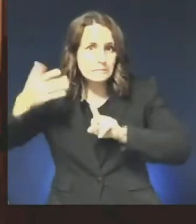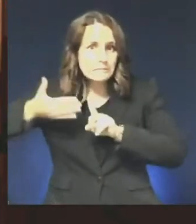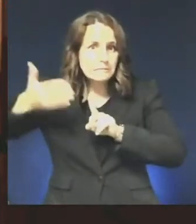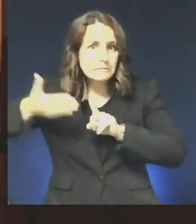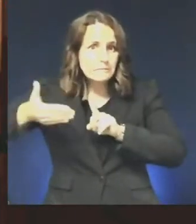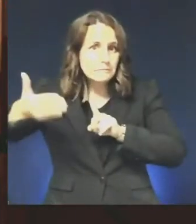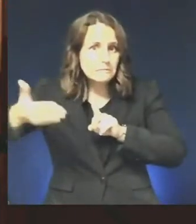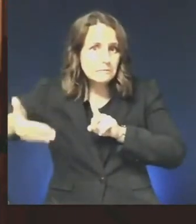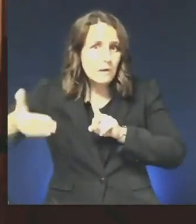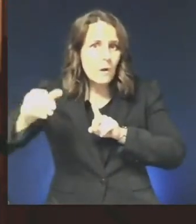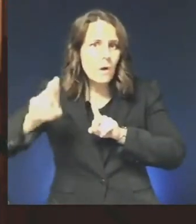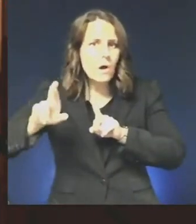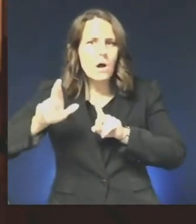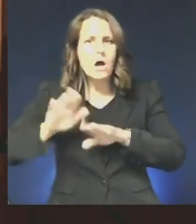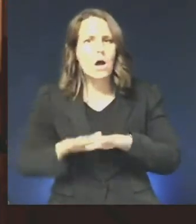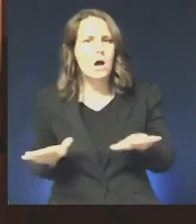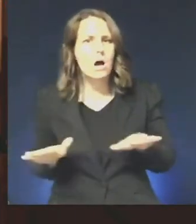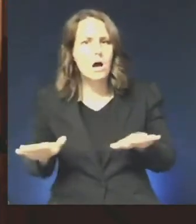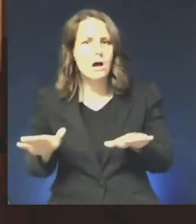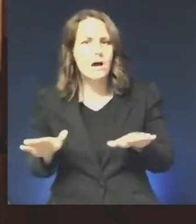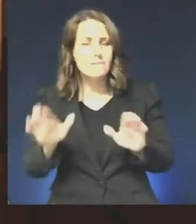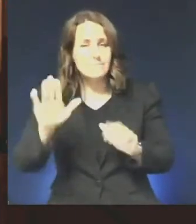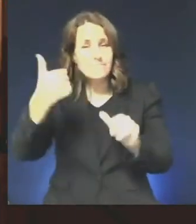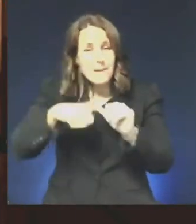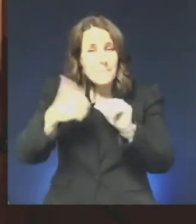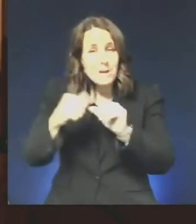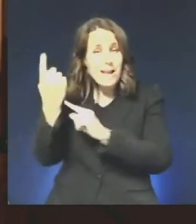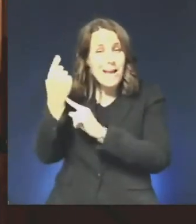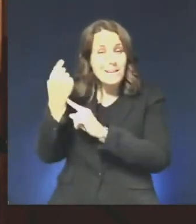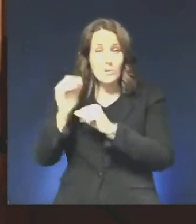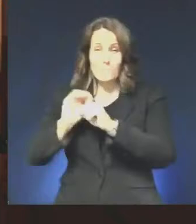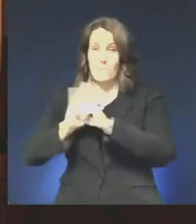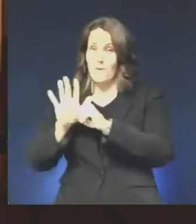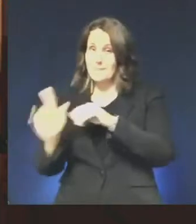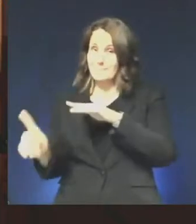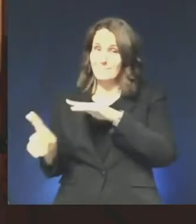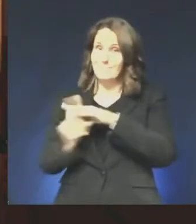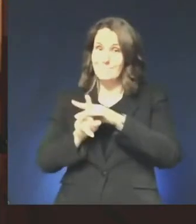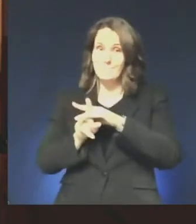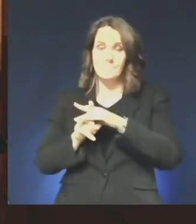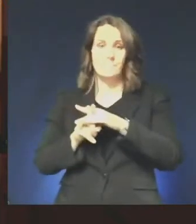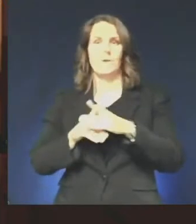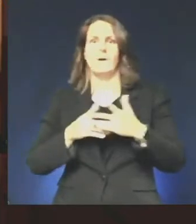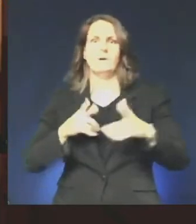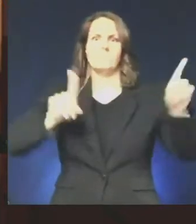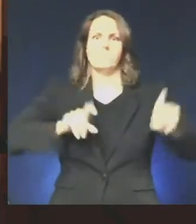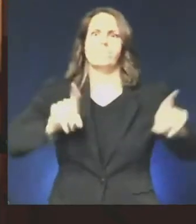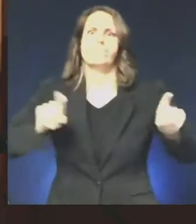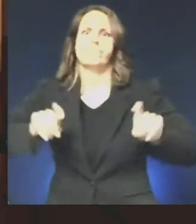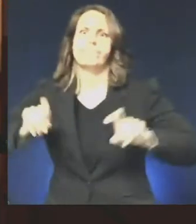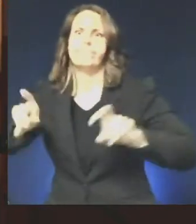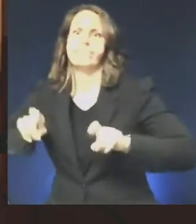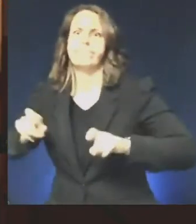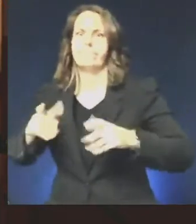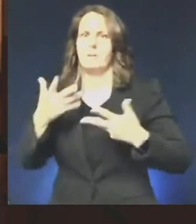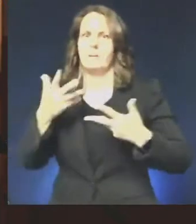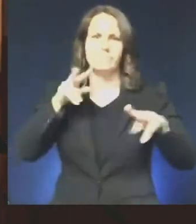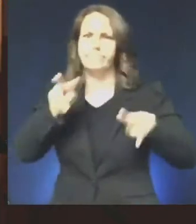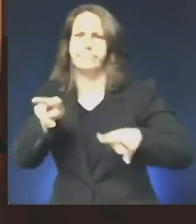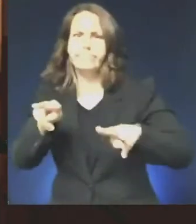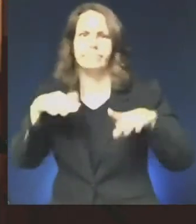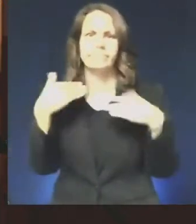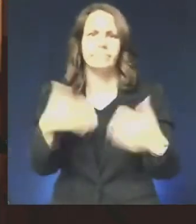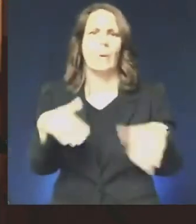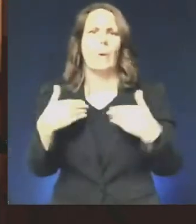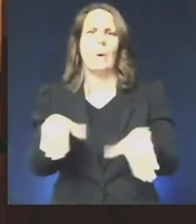infections, deploying an aggressive testing program coupled with isolation and quarantine. Testing